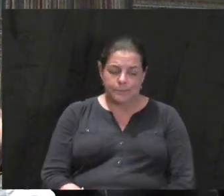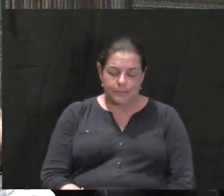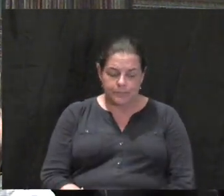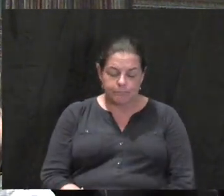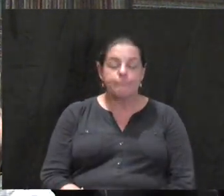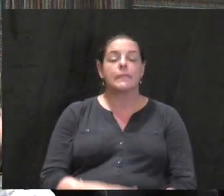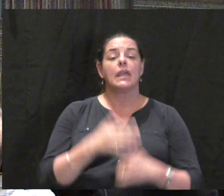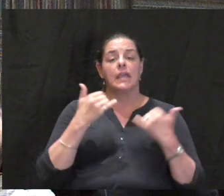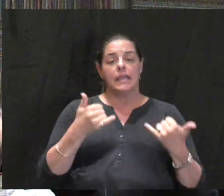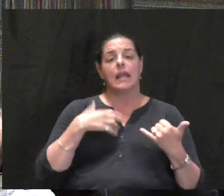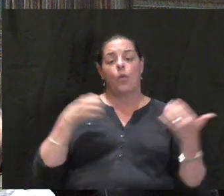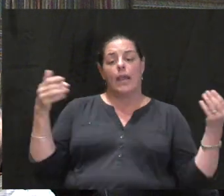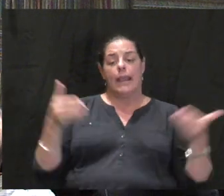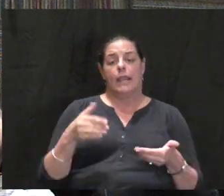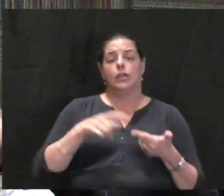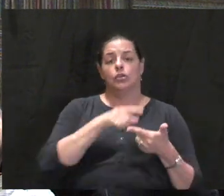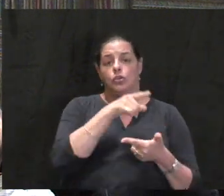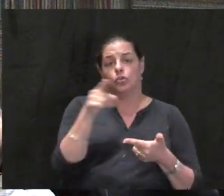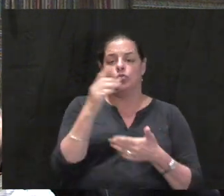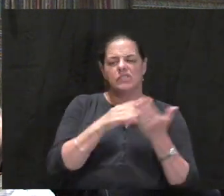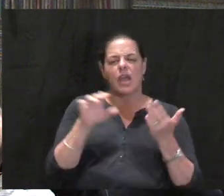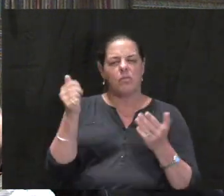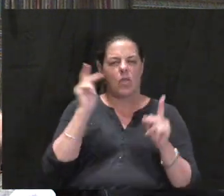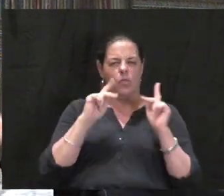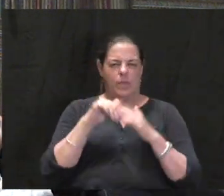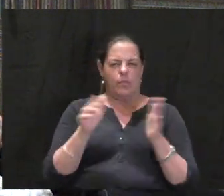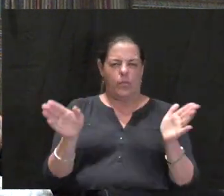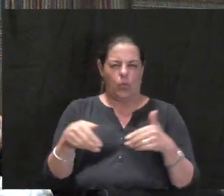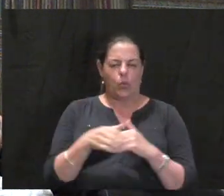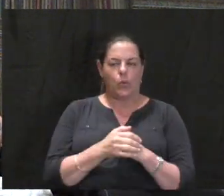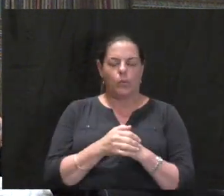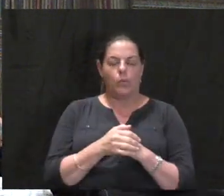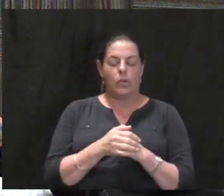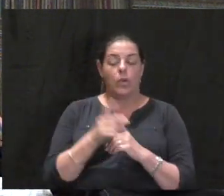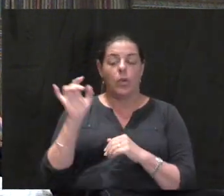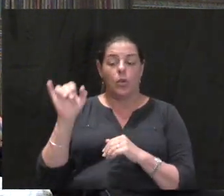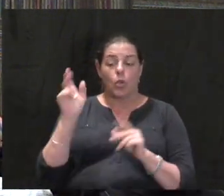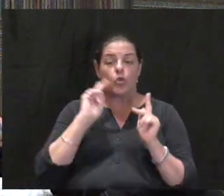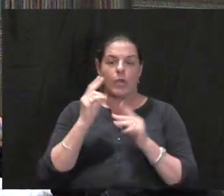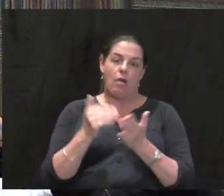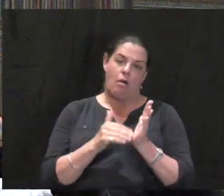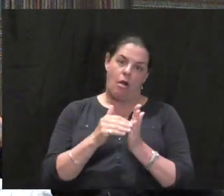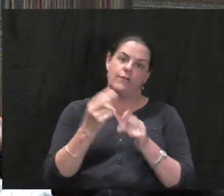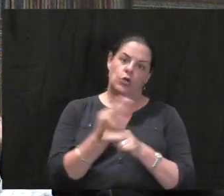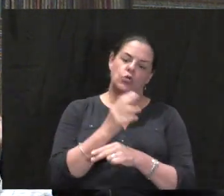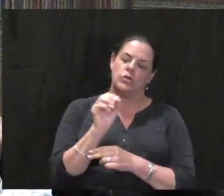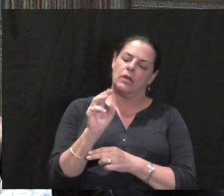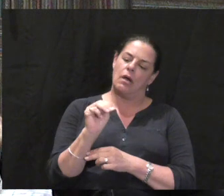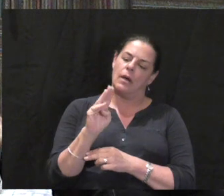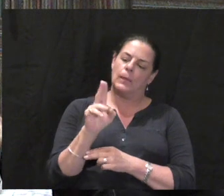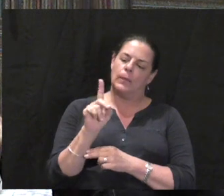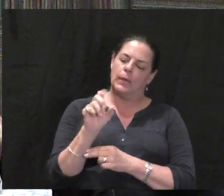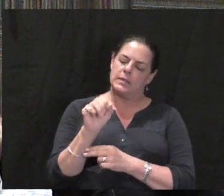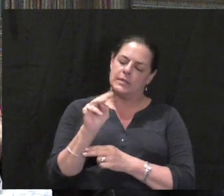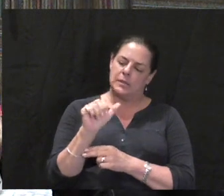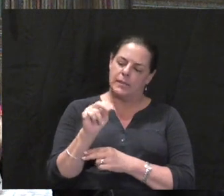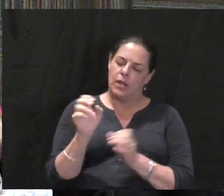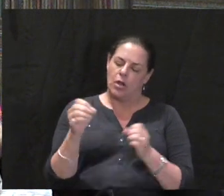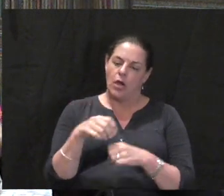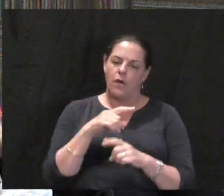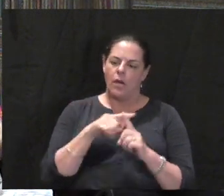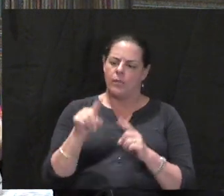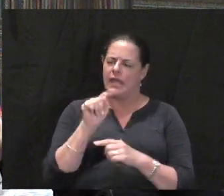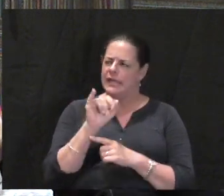Kyle, who is a parent actually of a student here at Fulton. She's going to kind of share, and I'm going to take the baby for a second so she can